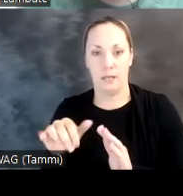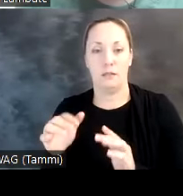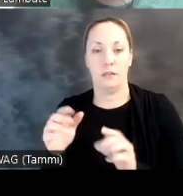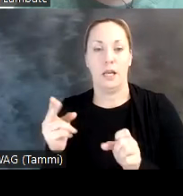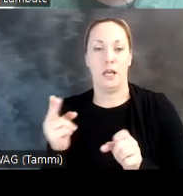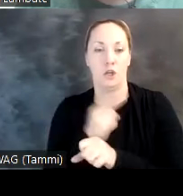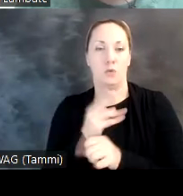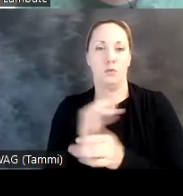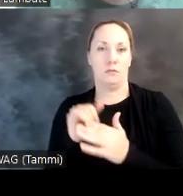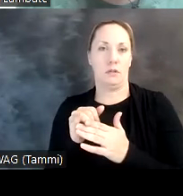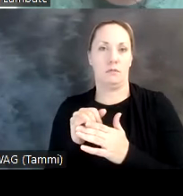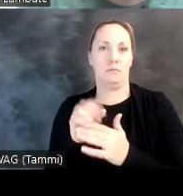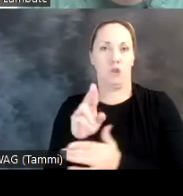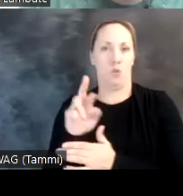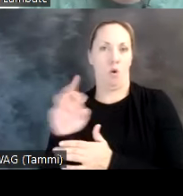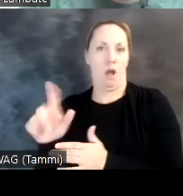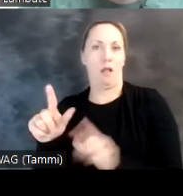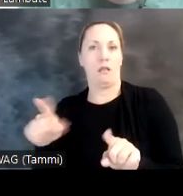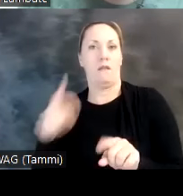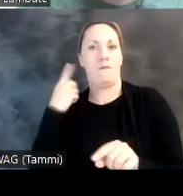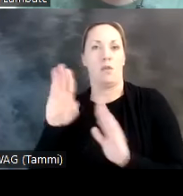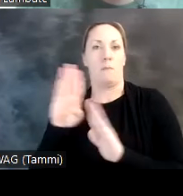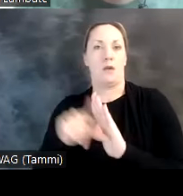the background as a background.